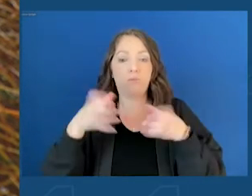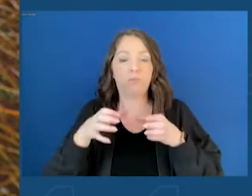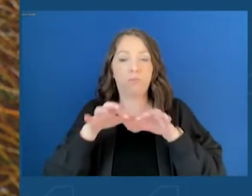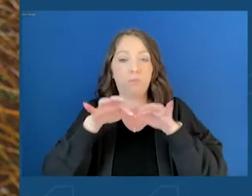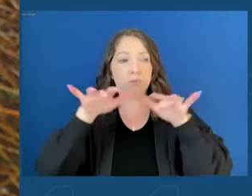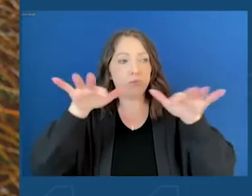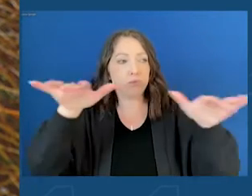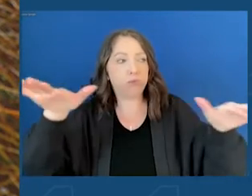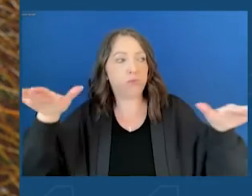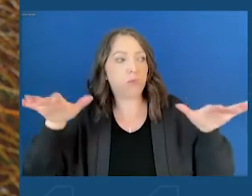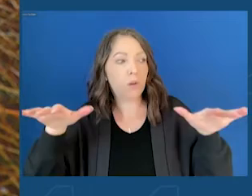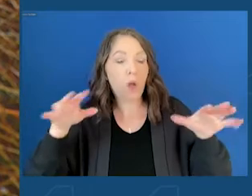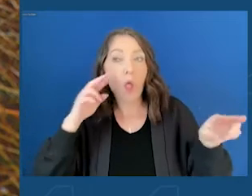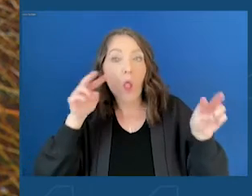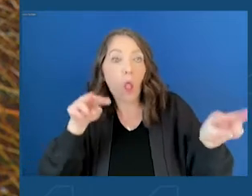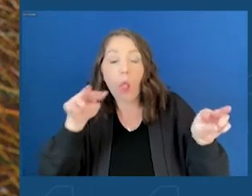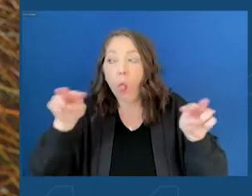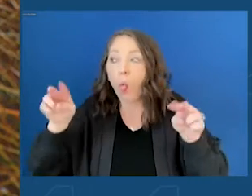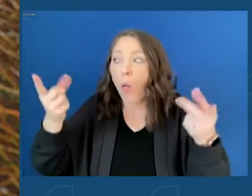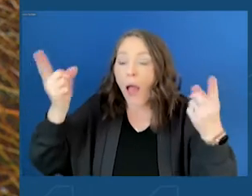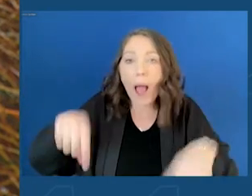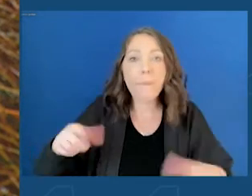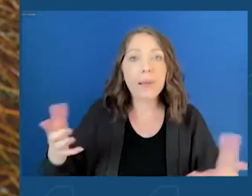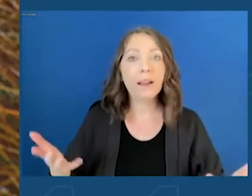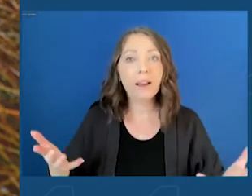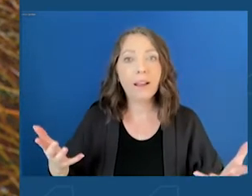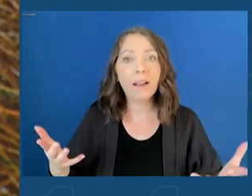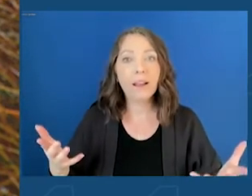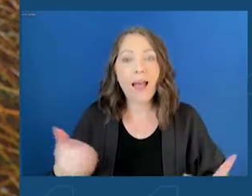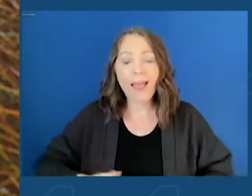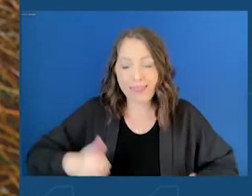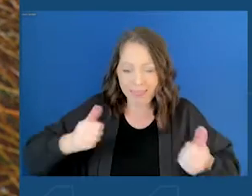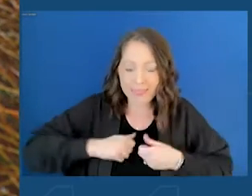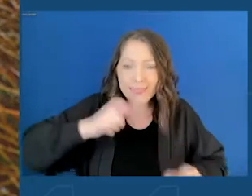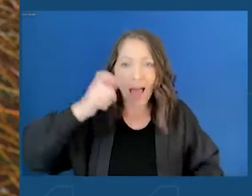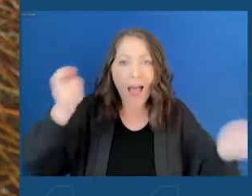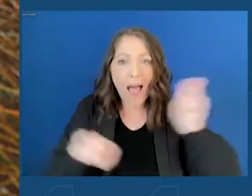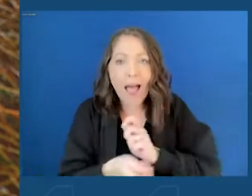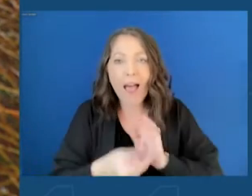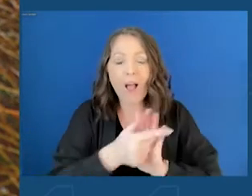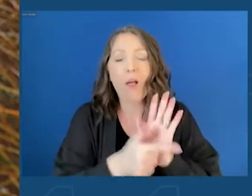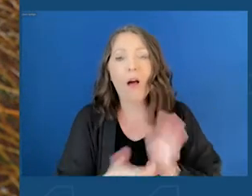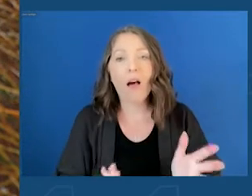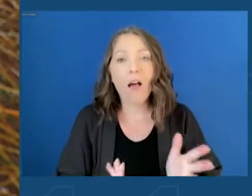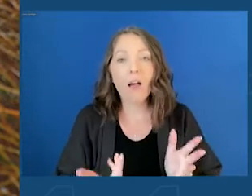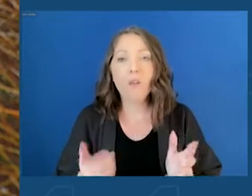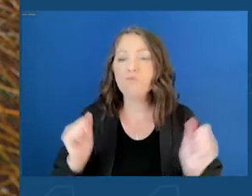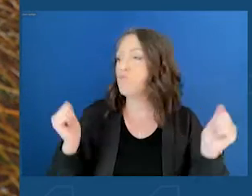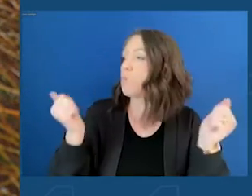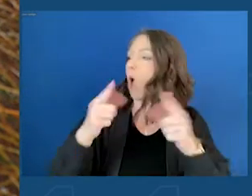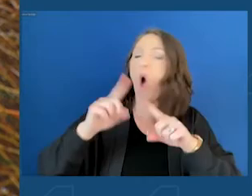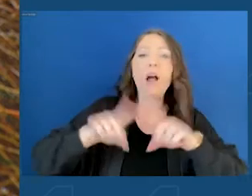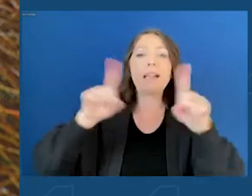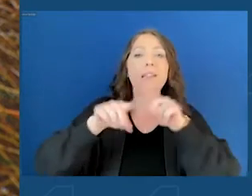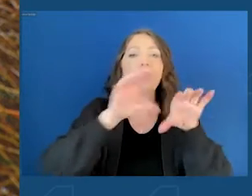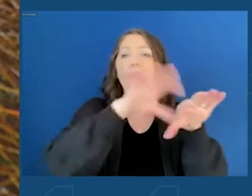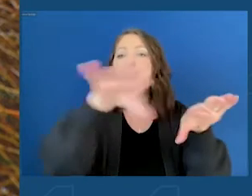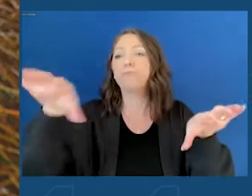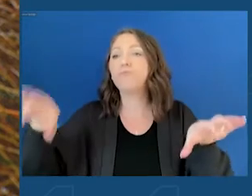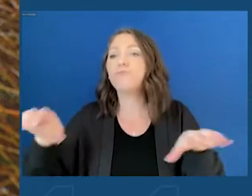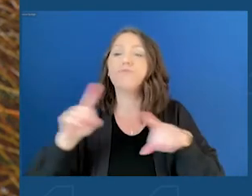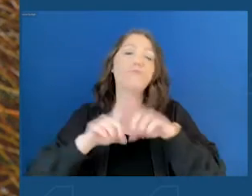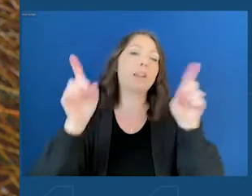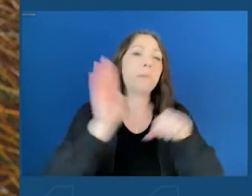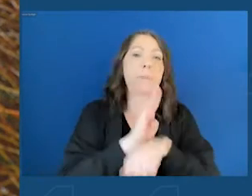produced. A life-changing piece of legislation, even though we all come from different sectors, different industries, different